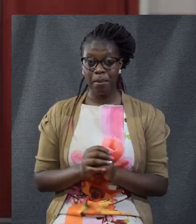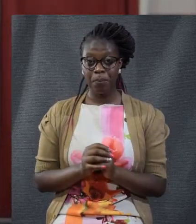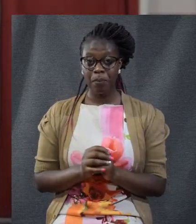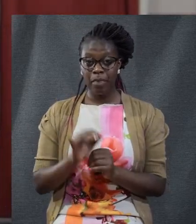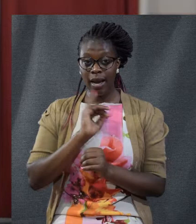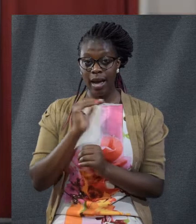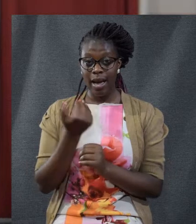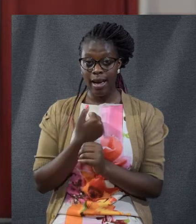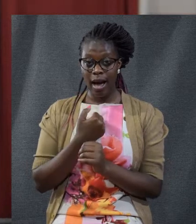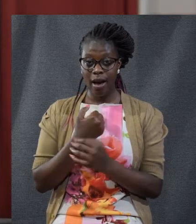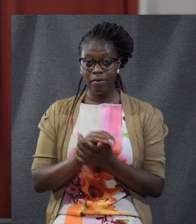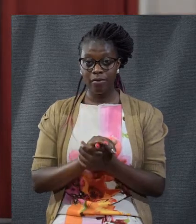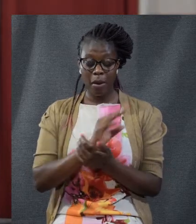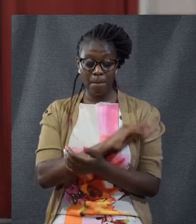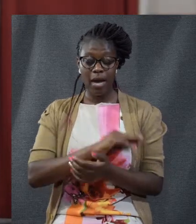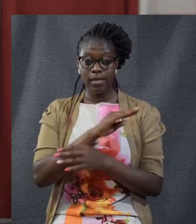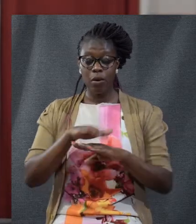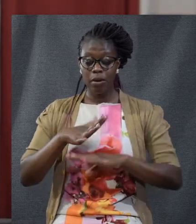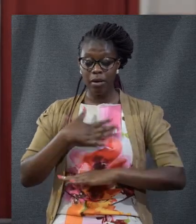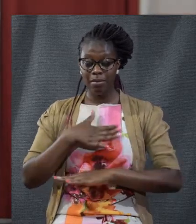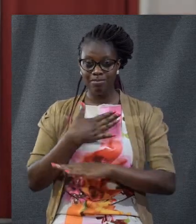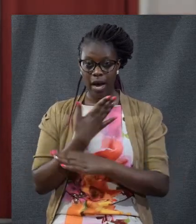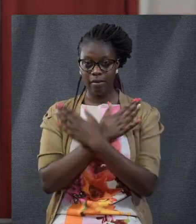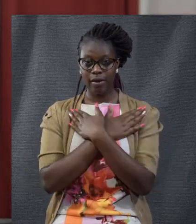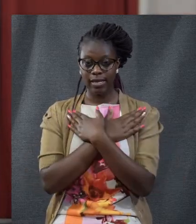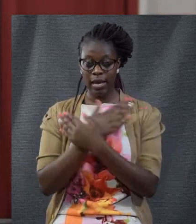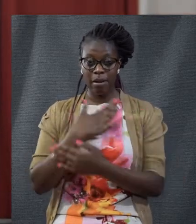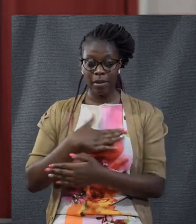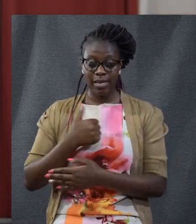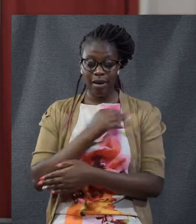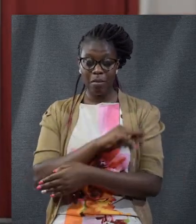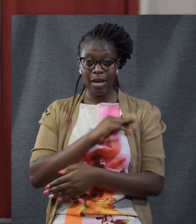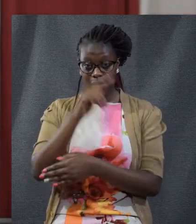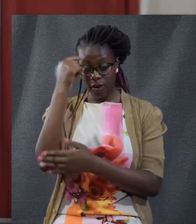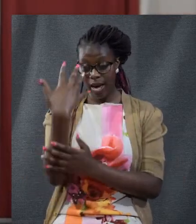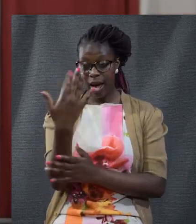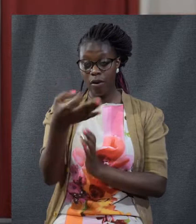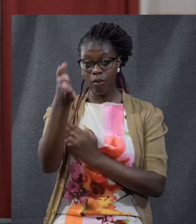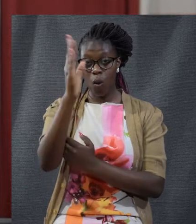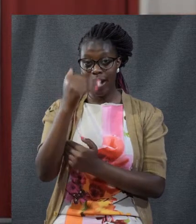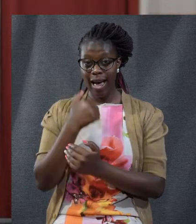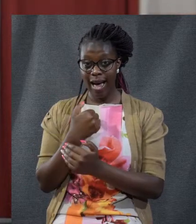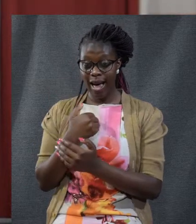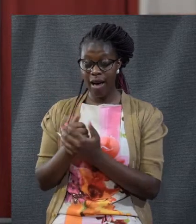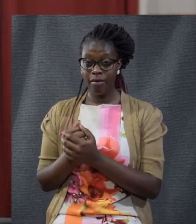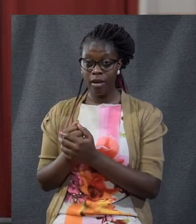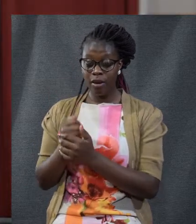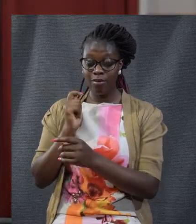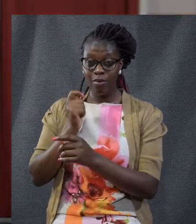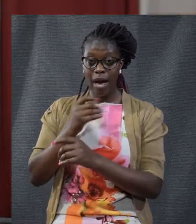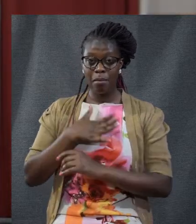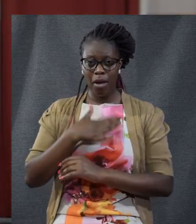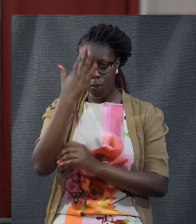I have pity on me, my friends. Have pity, for the hand of God has struck me. Why do